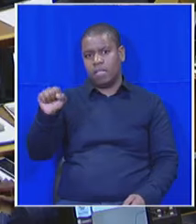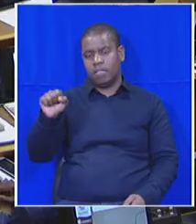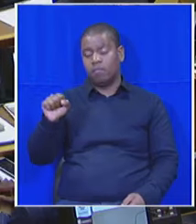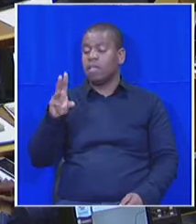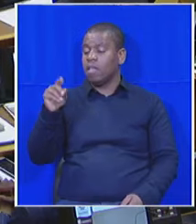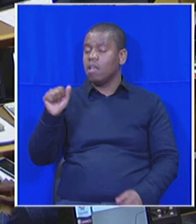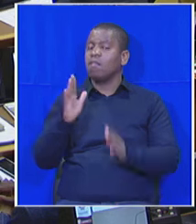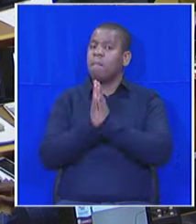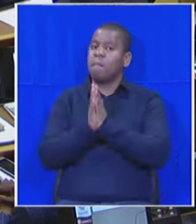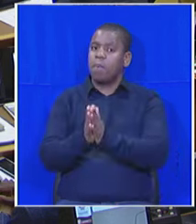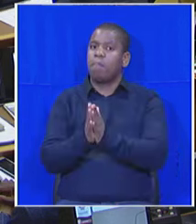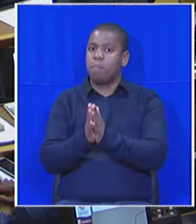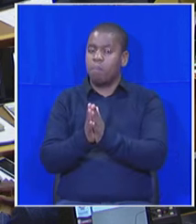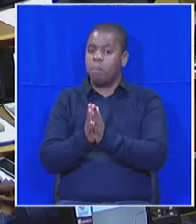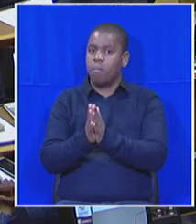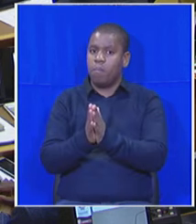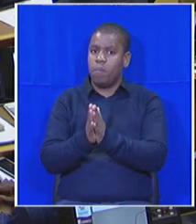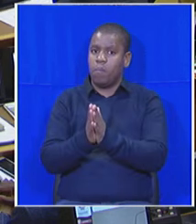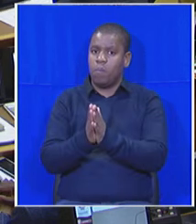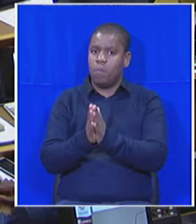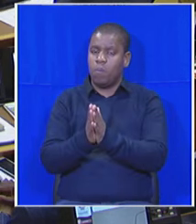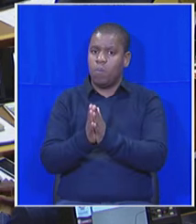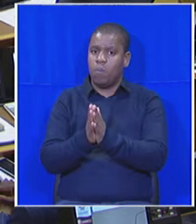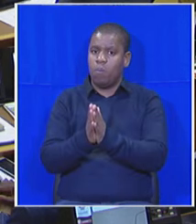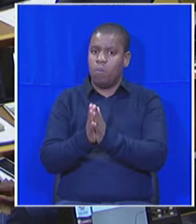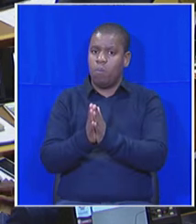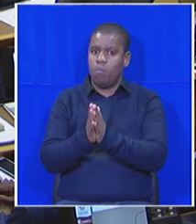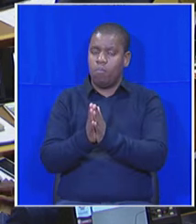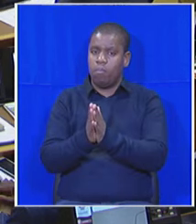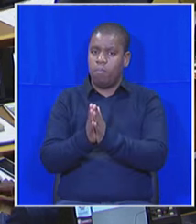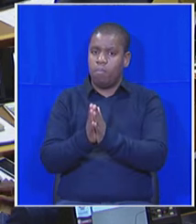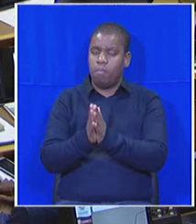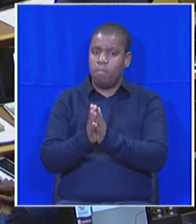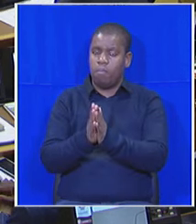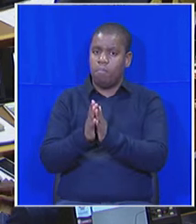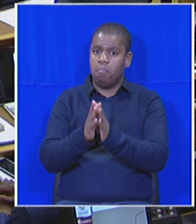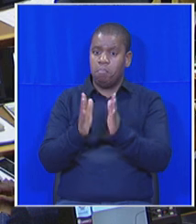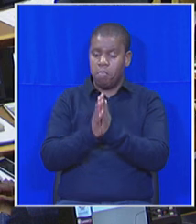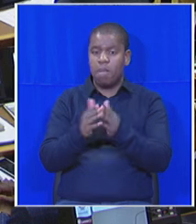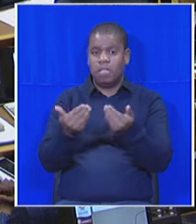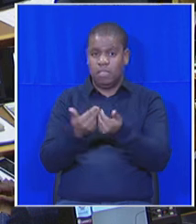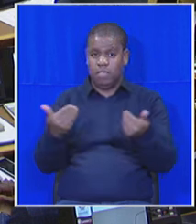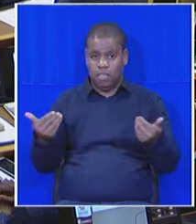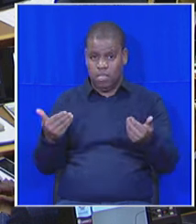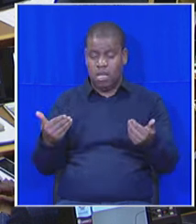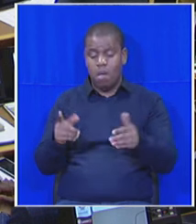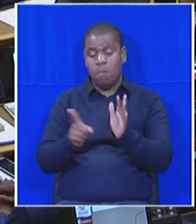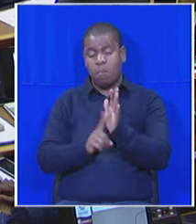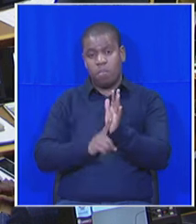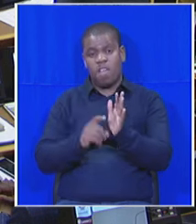division. 30 minutes. The bell will be rung for 30 minutes. 30 seconds. My apologies.